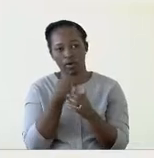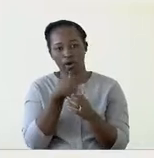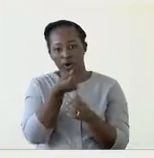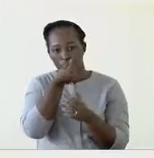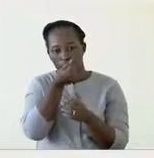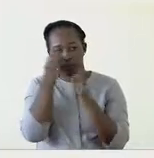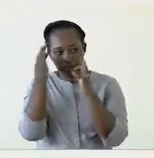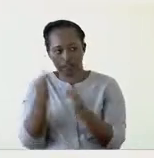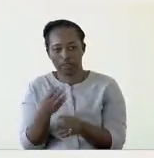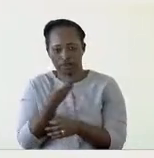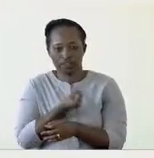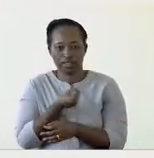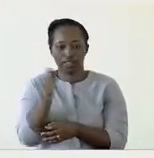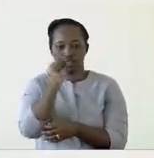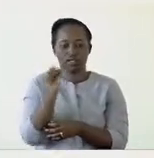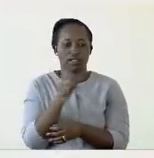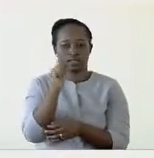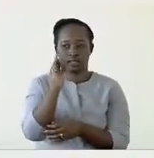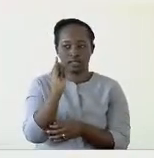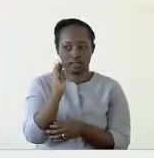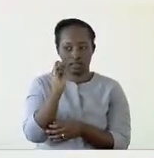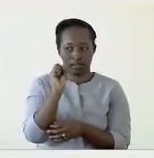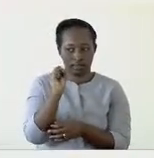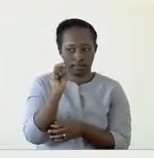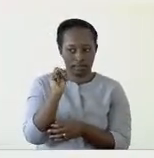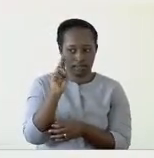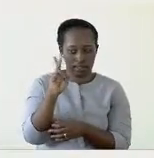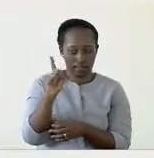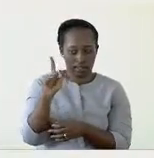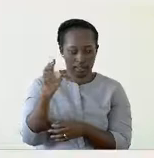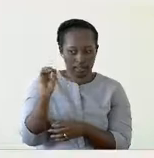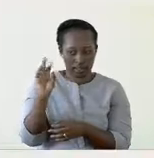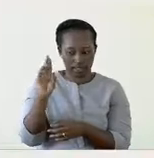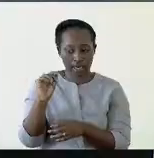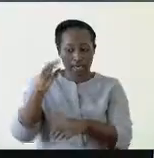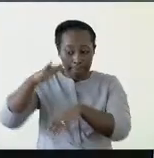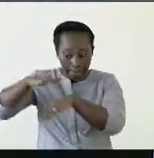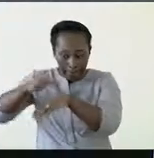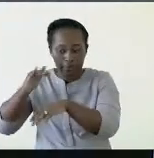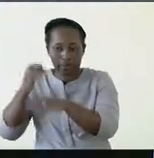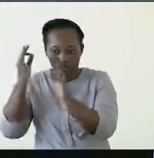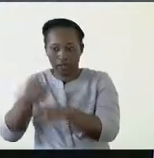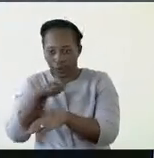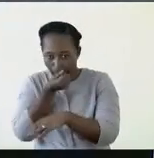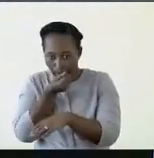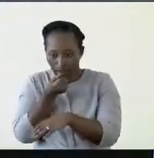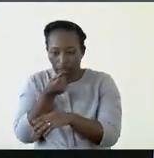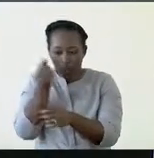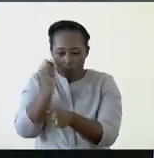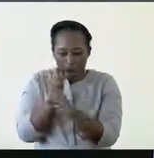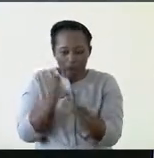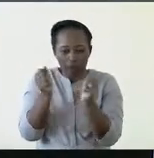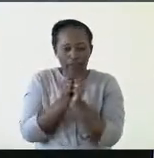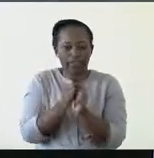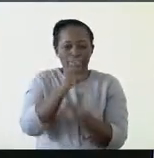is a stimuli. Then after touching hot object, the stimuli, the skin will be acting as a sensor. It will send the information